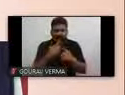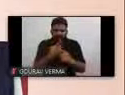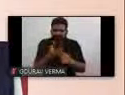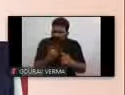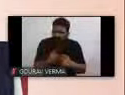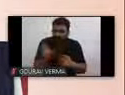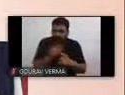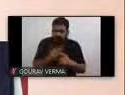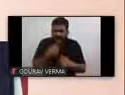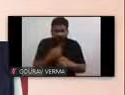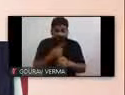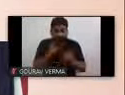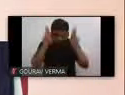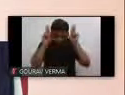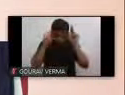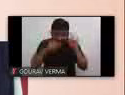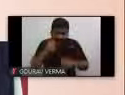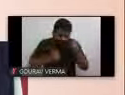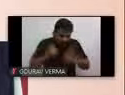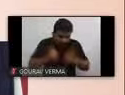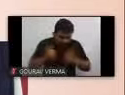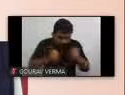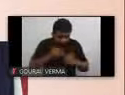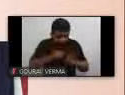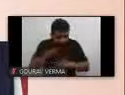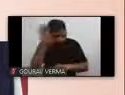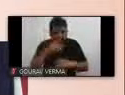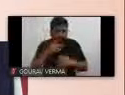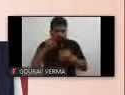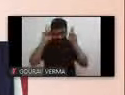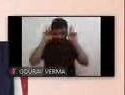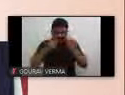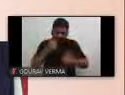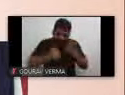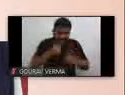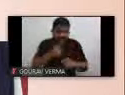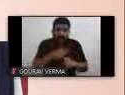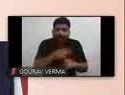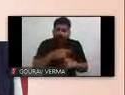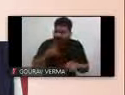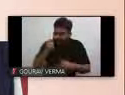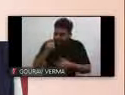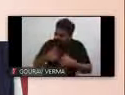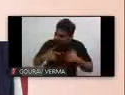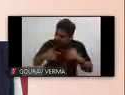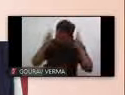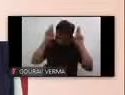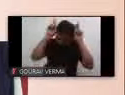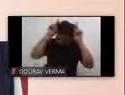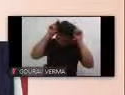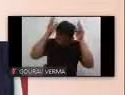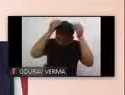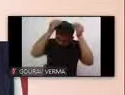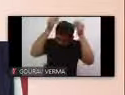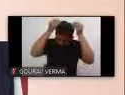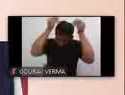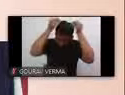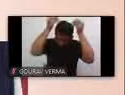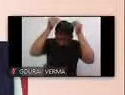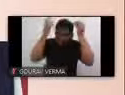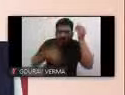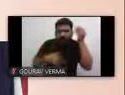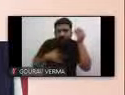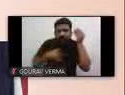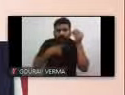The rabbit goes running. She's making him feel his ear also, the rabbit's ear. And